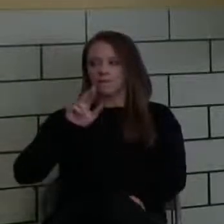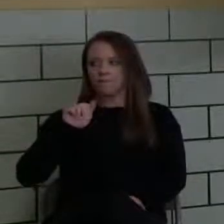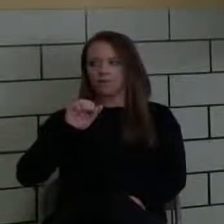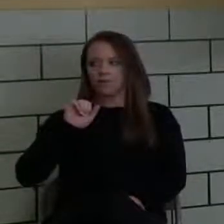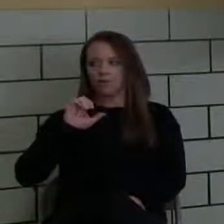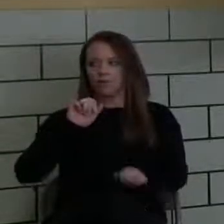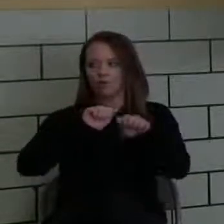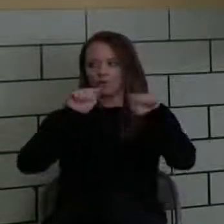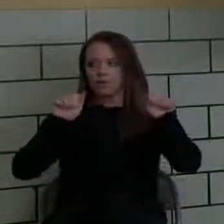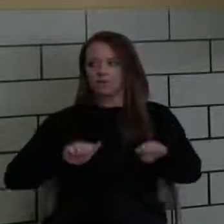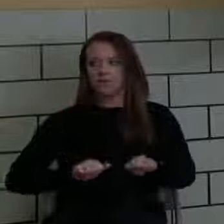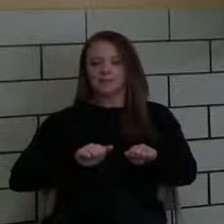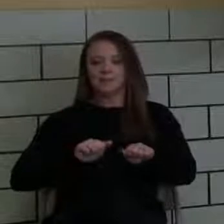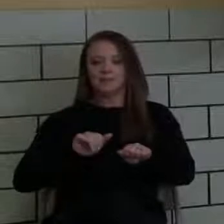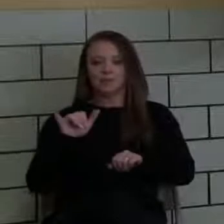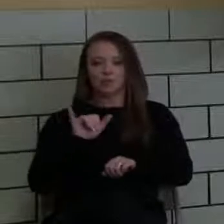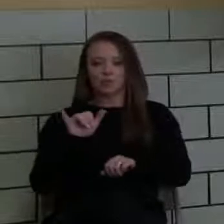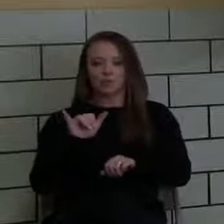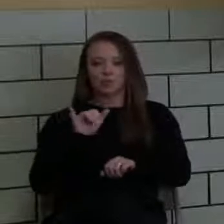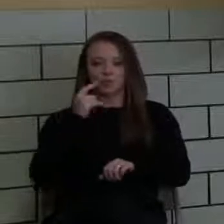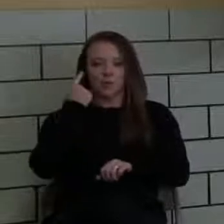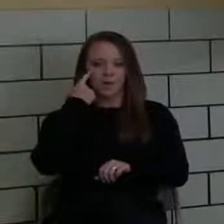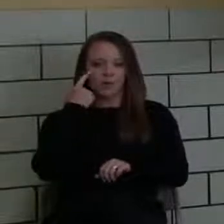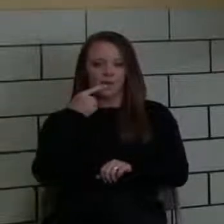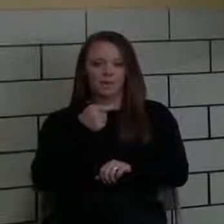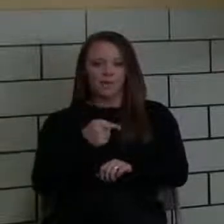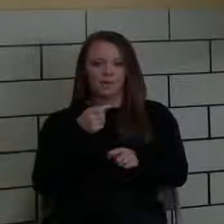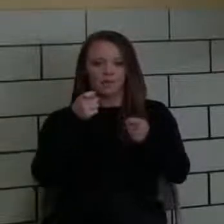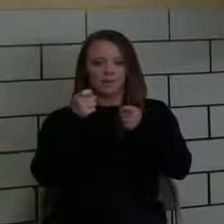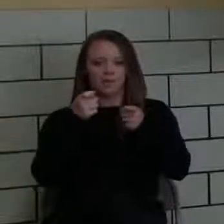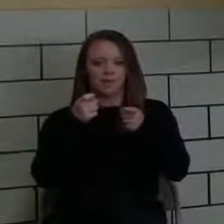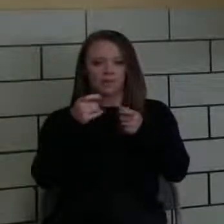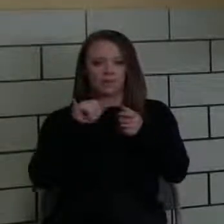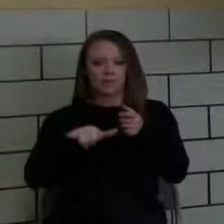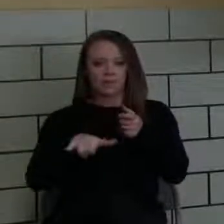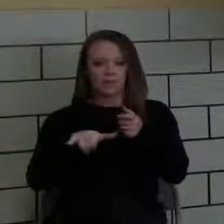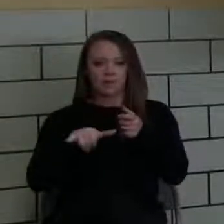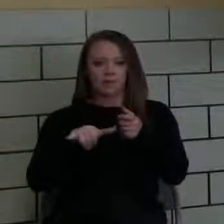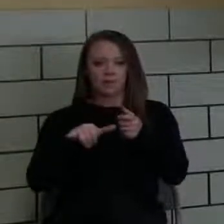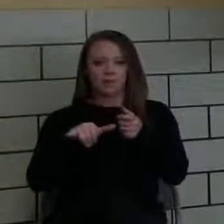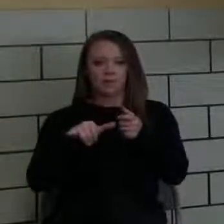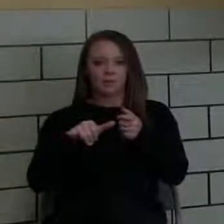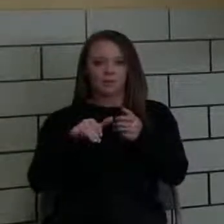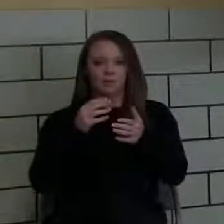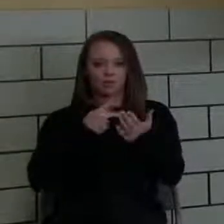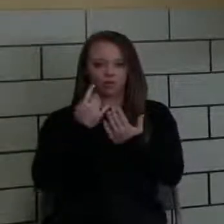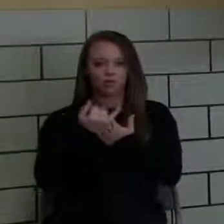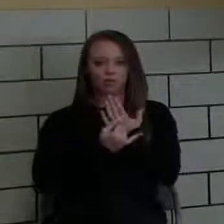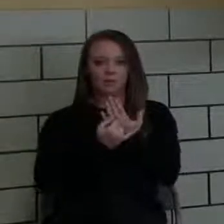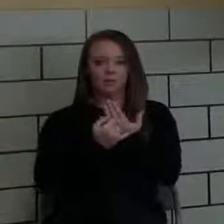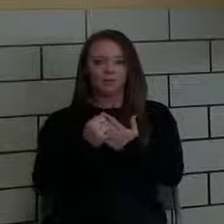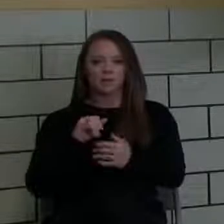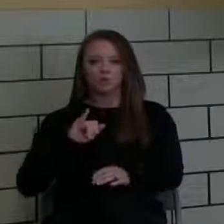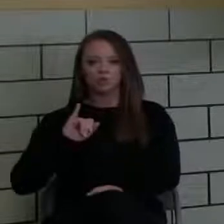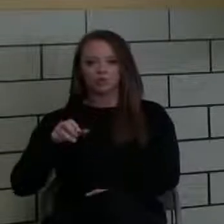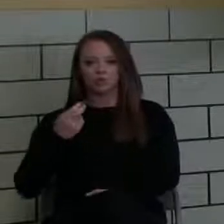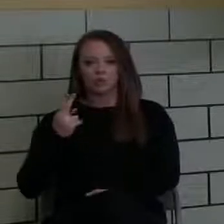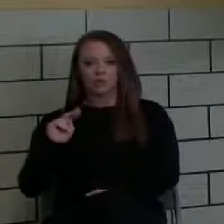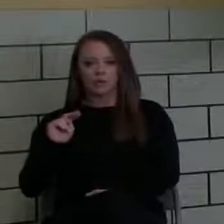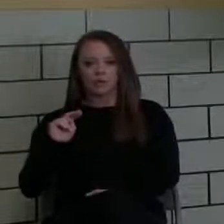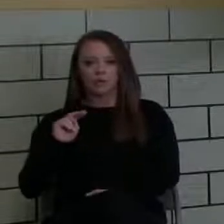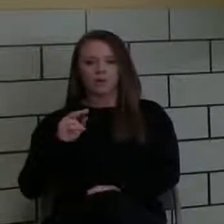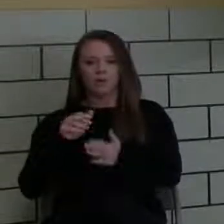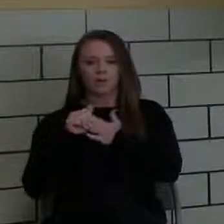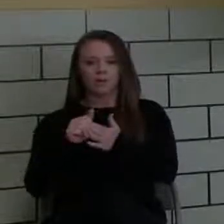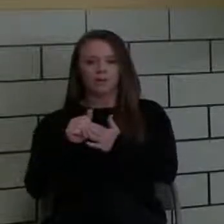this commission several times. John Eckler here is with me. He's leading the transportation portion of the project, and I'm a